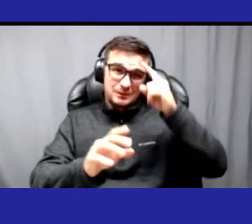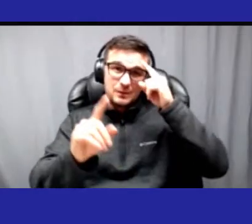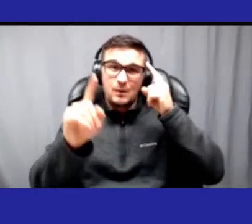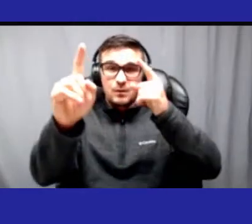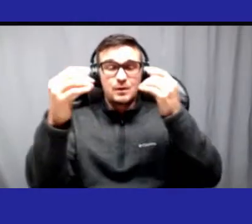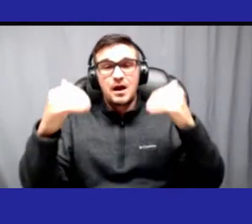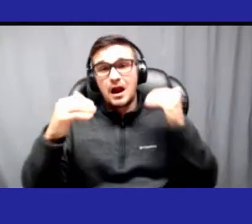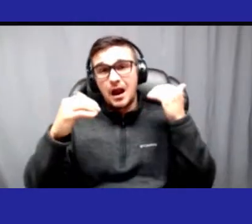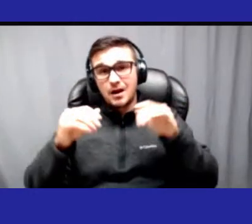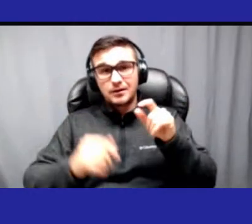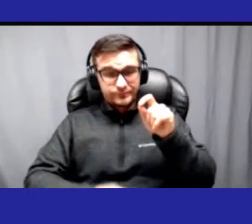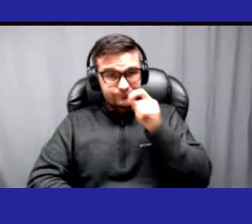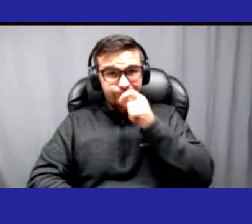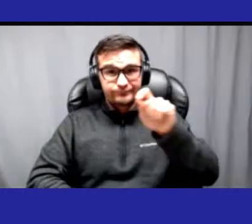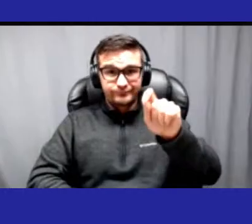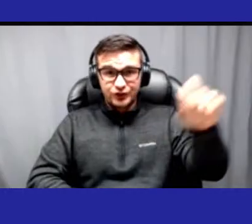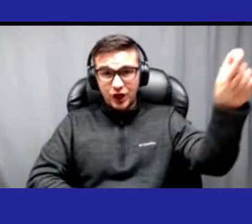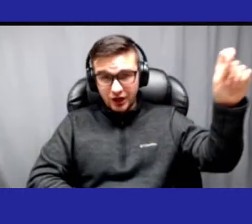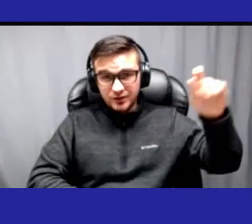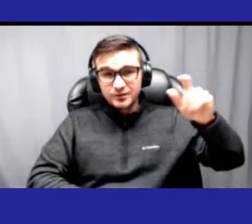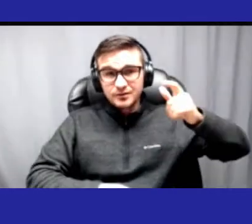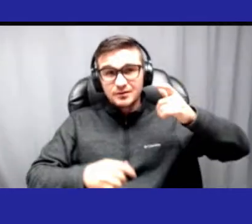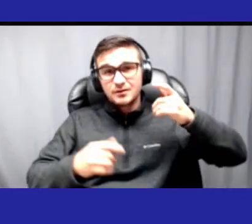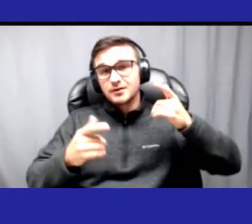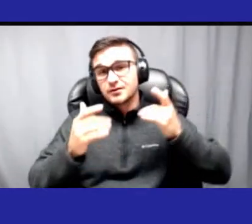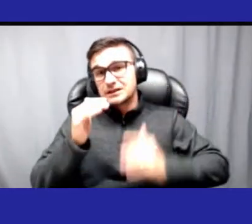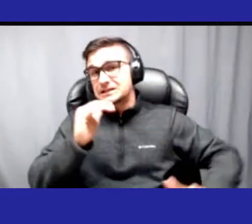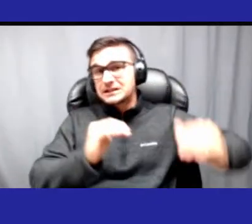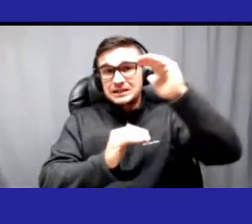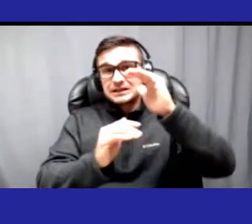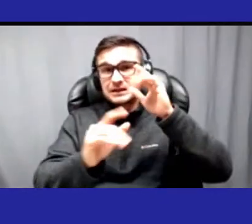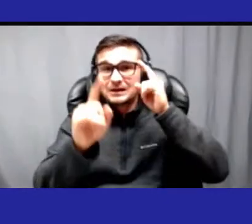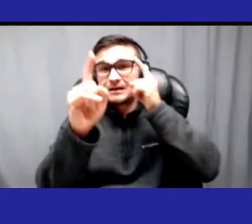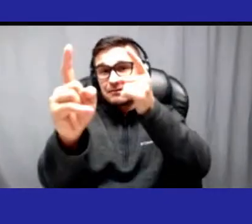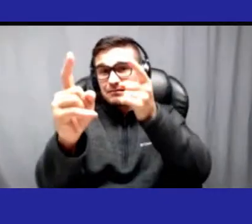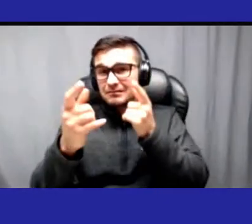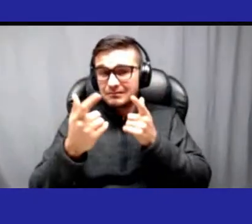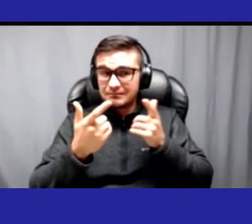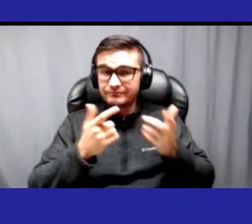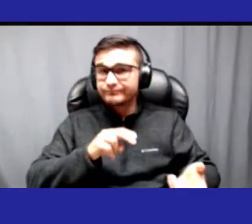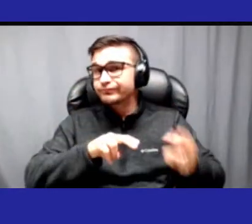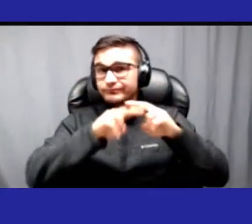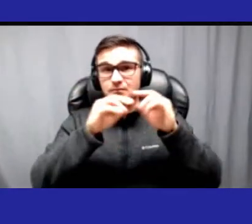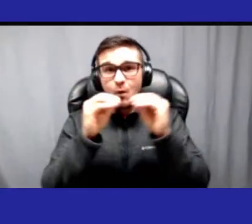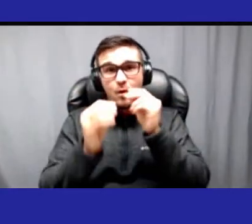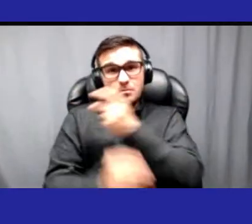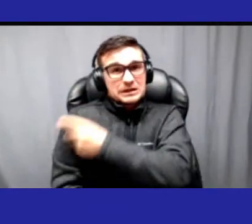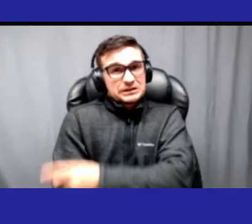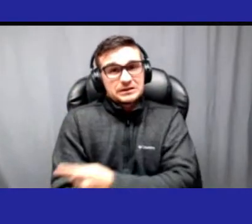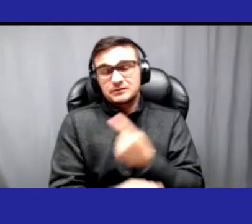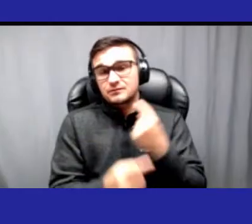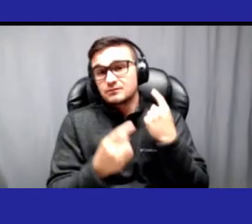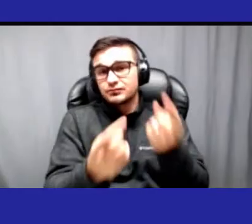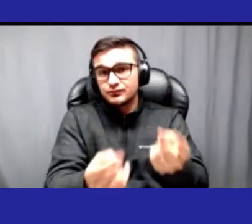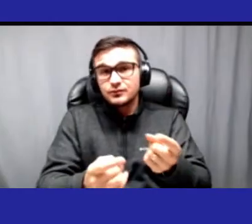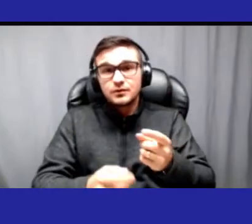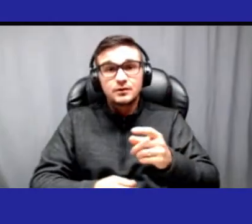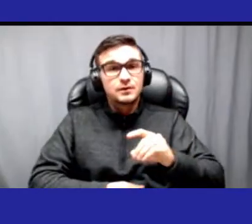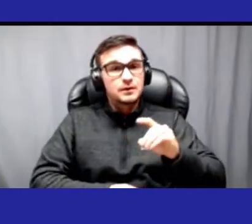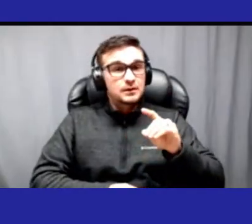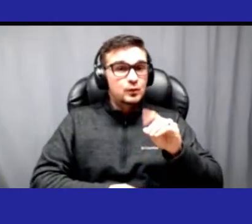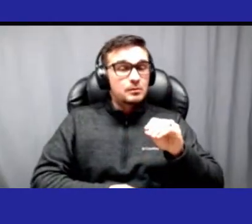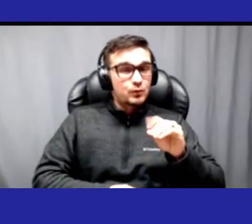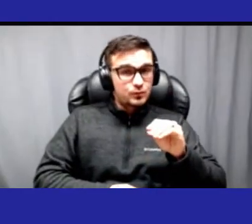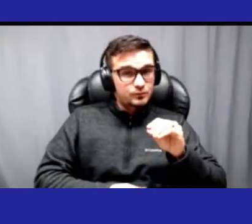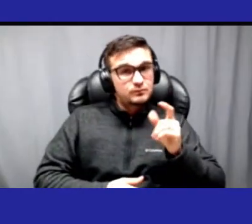we've, again, exceeded our reach goal. We've turned the direction around. We have more patients here than ever before. One just quick balancing measure, as always, is important. I